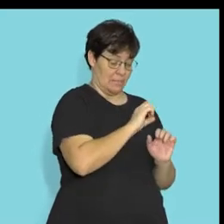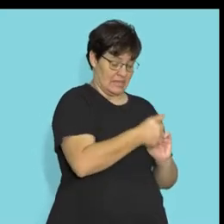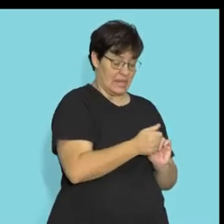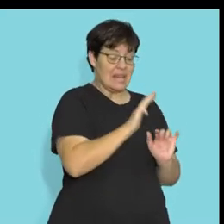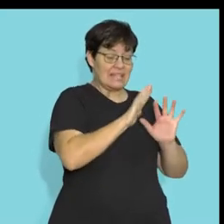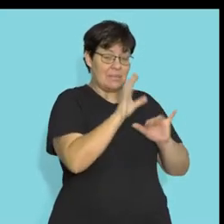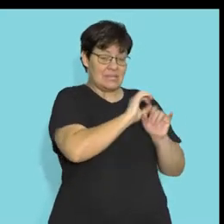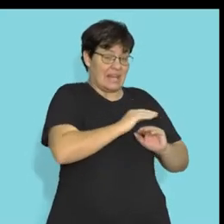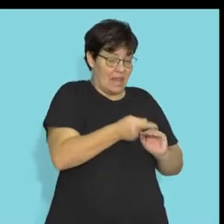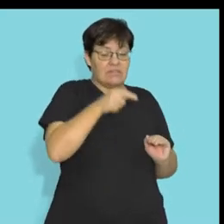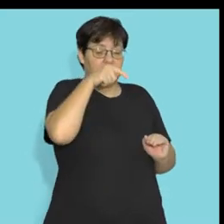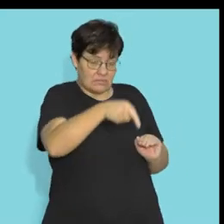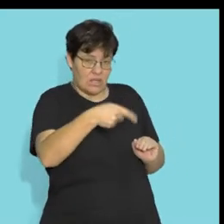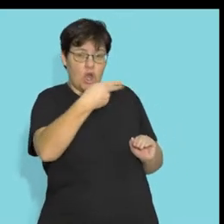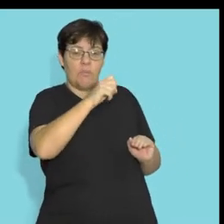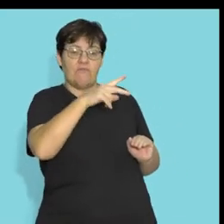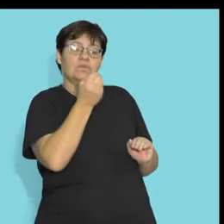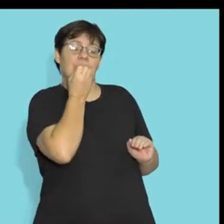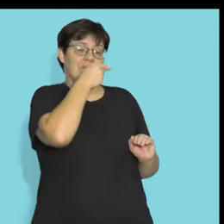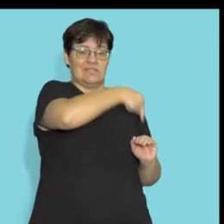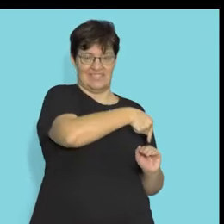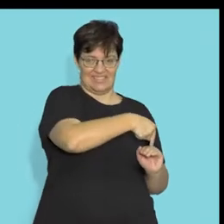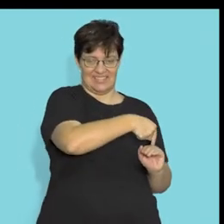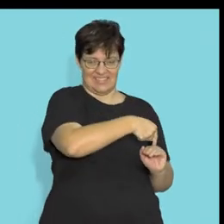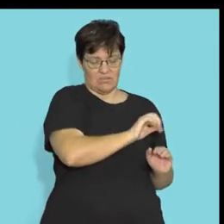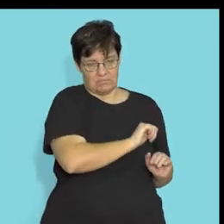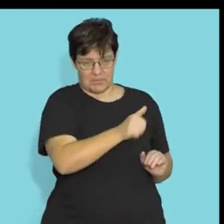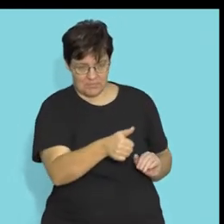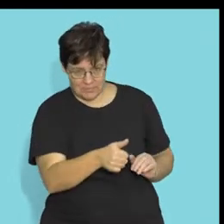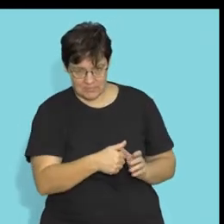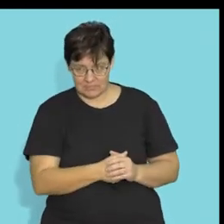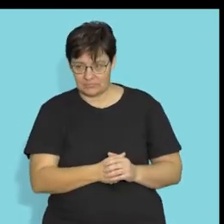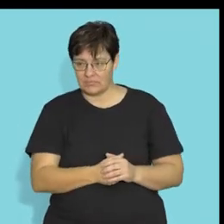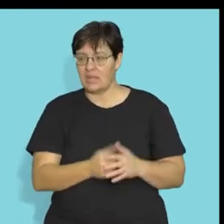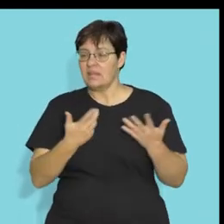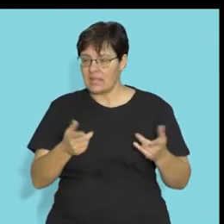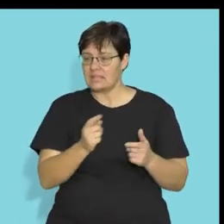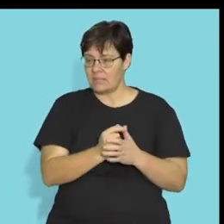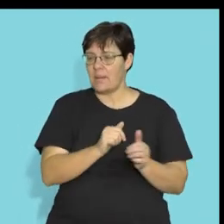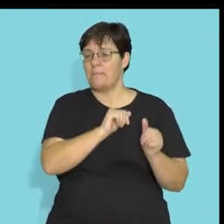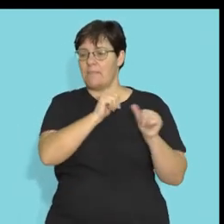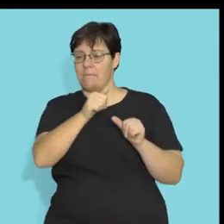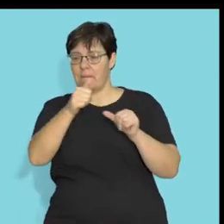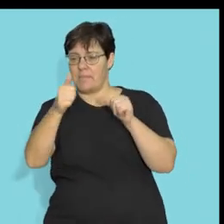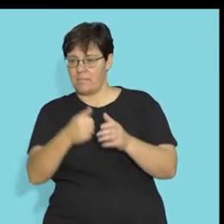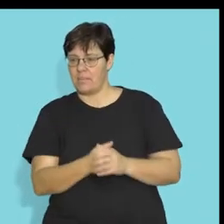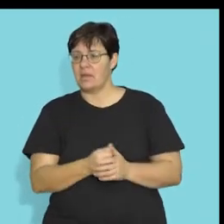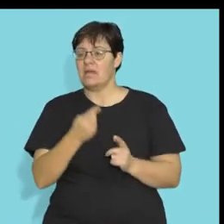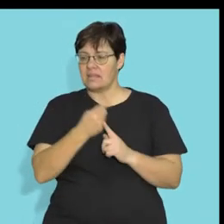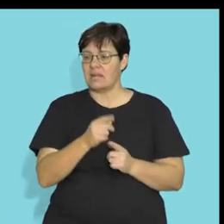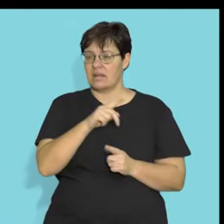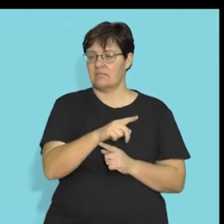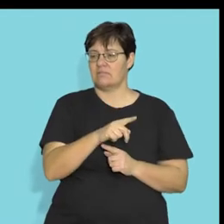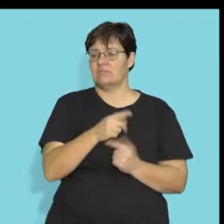turn get 1% of the energy initially produced by the autotrophs, and we have the tertiary consumers that